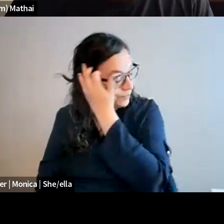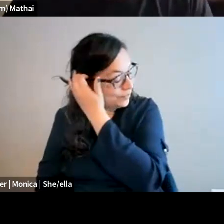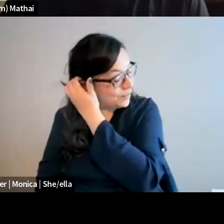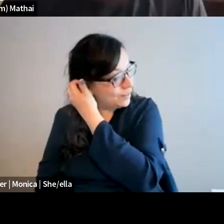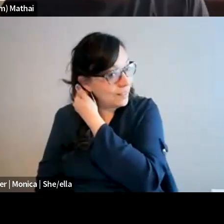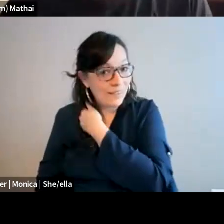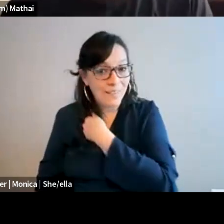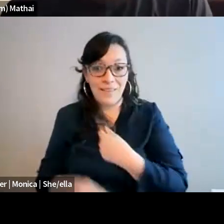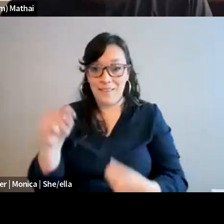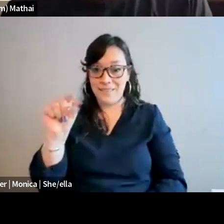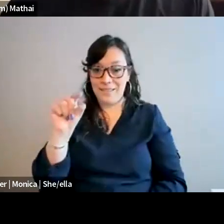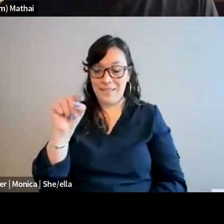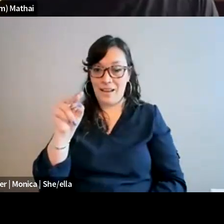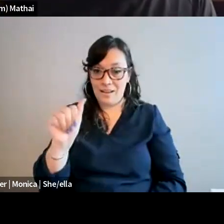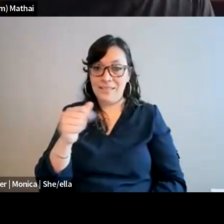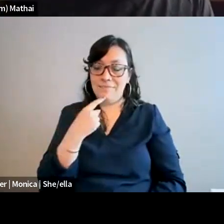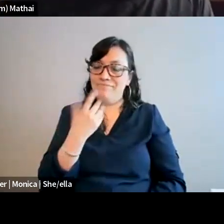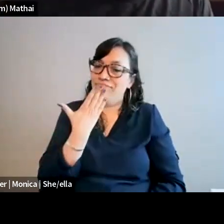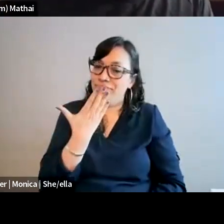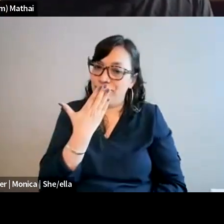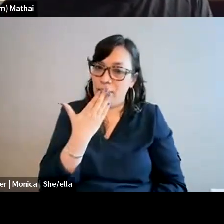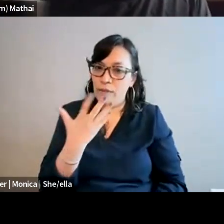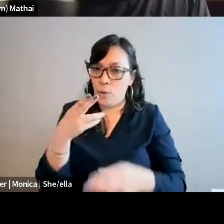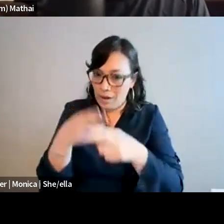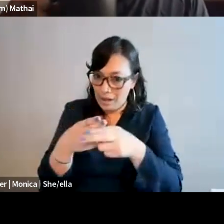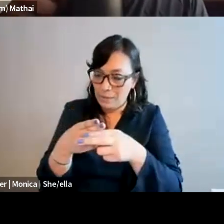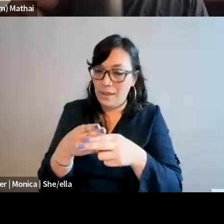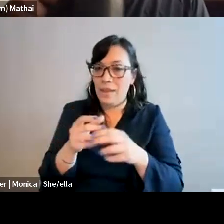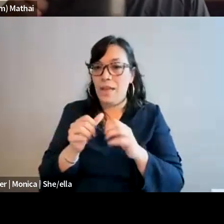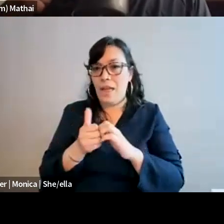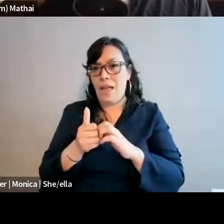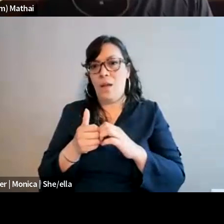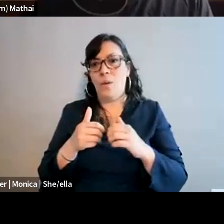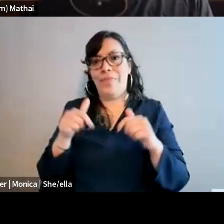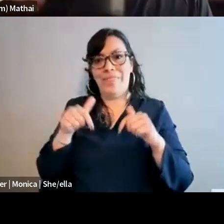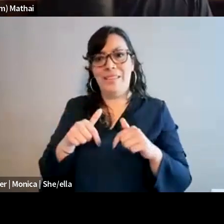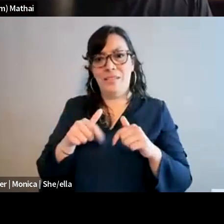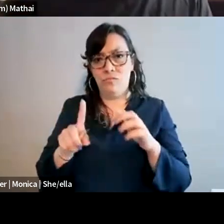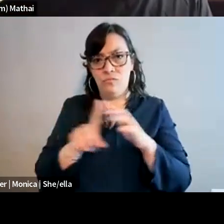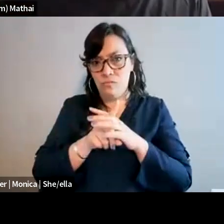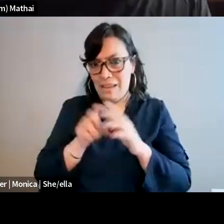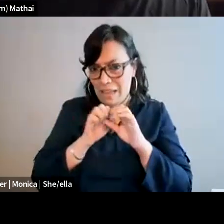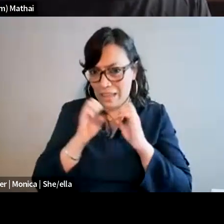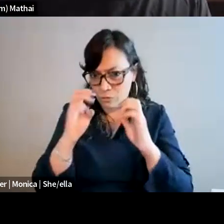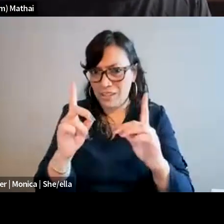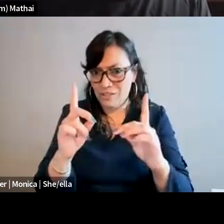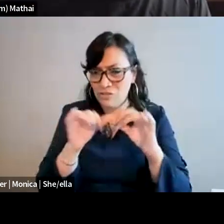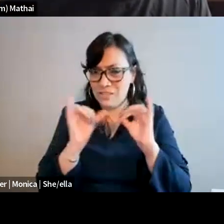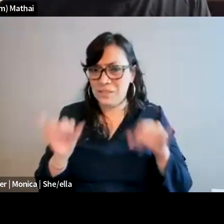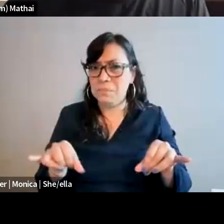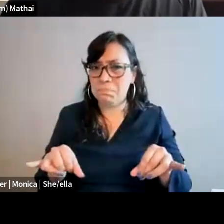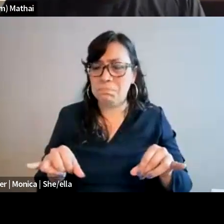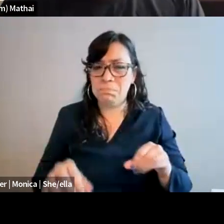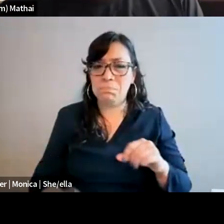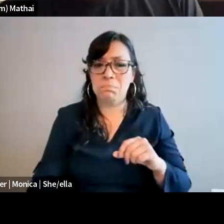I really appreciate that, Chaku, just for naming how this shows up in the educational system.